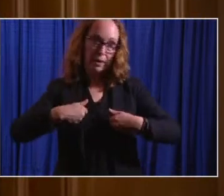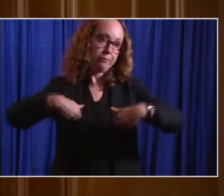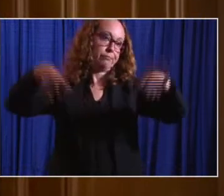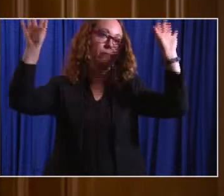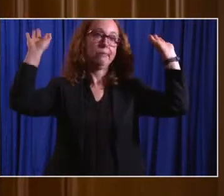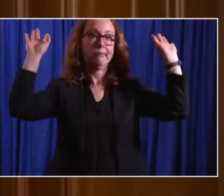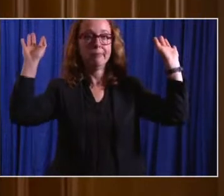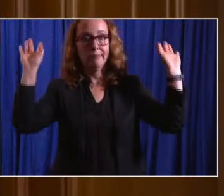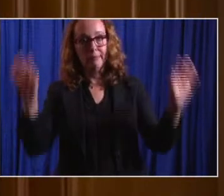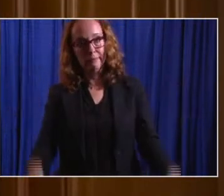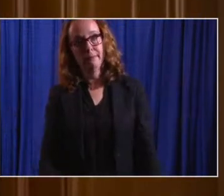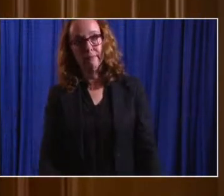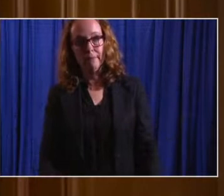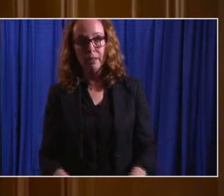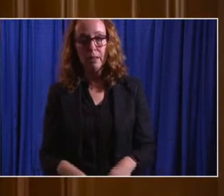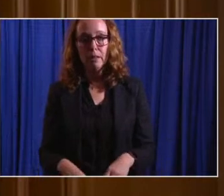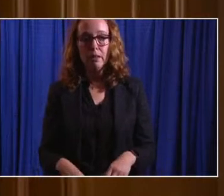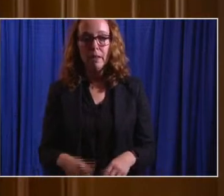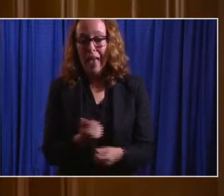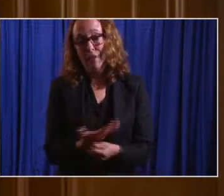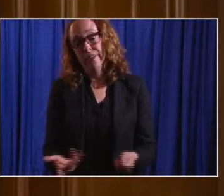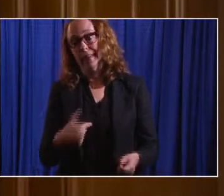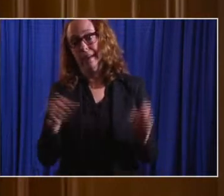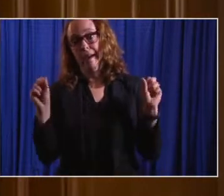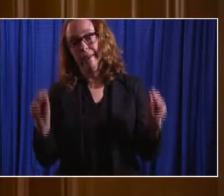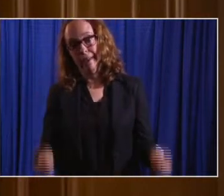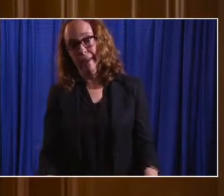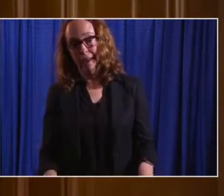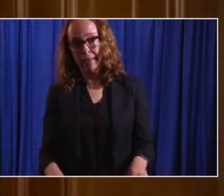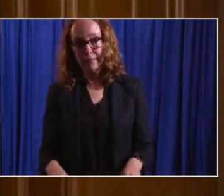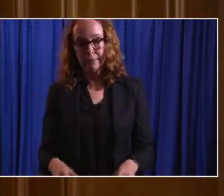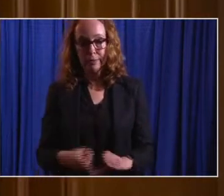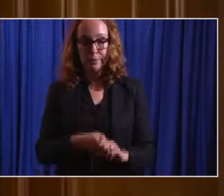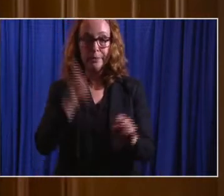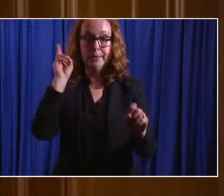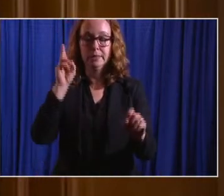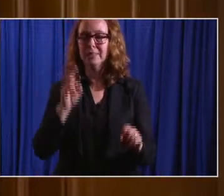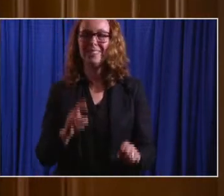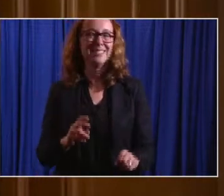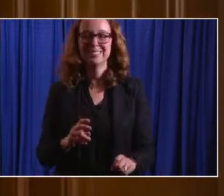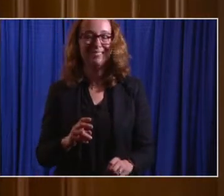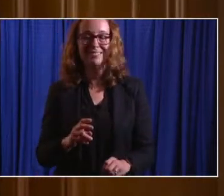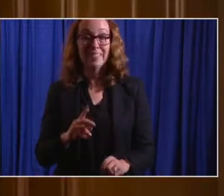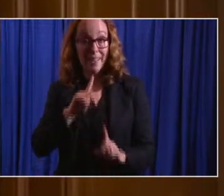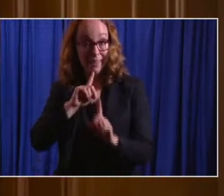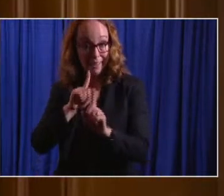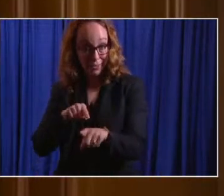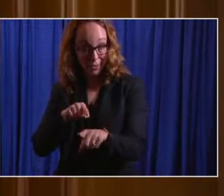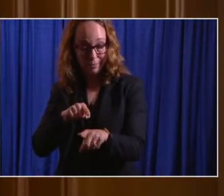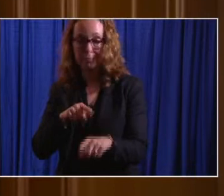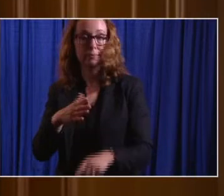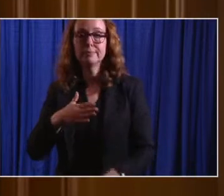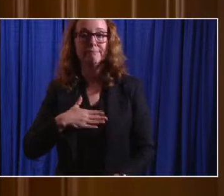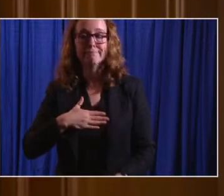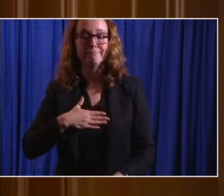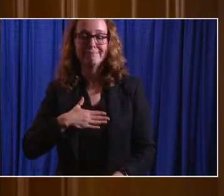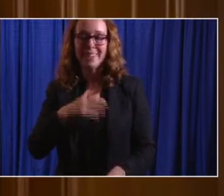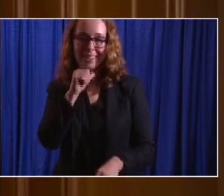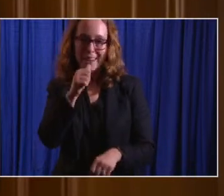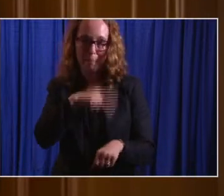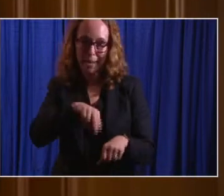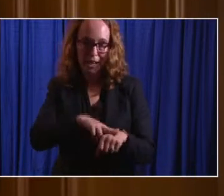can, that's unfortunately for me, I think that's not my nature. What I basically ask